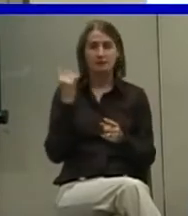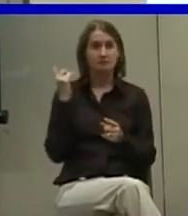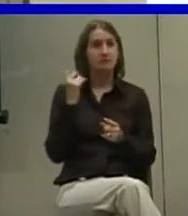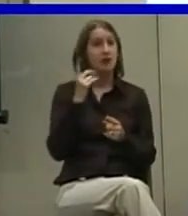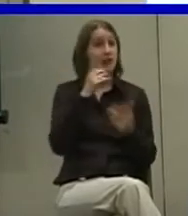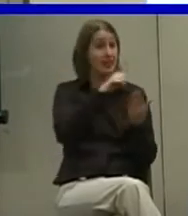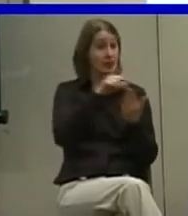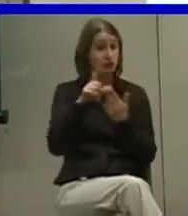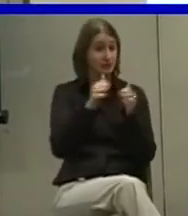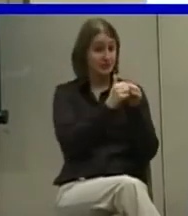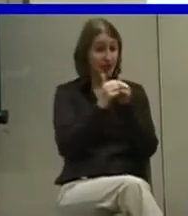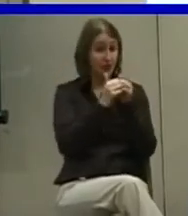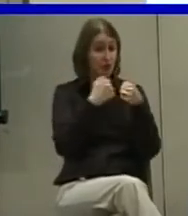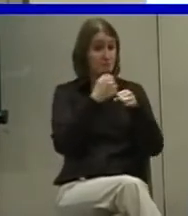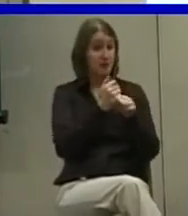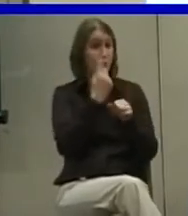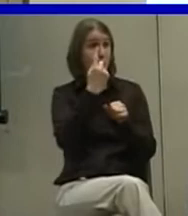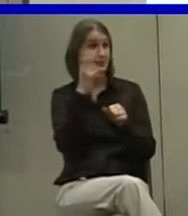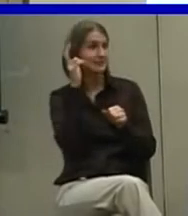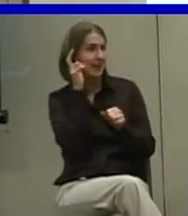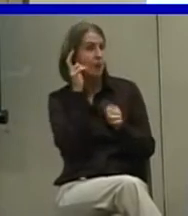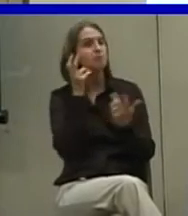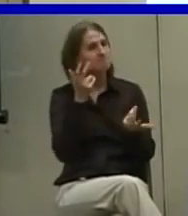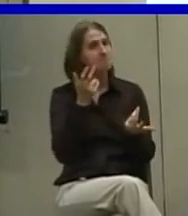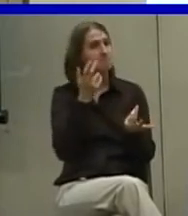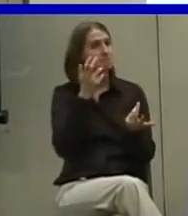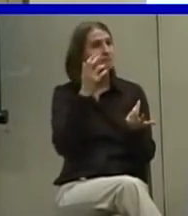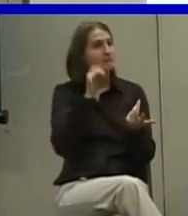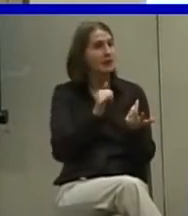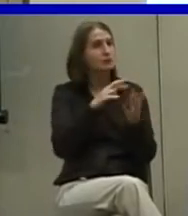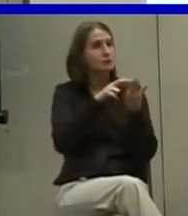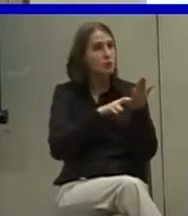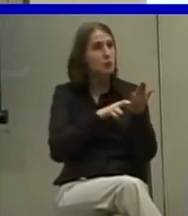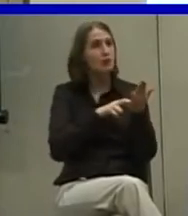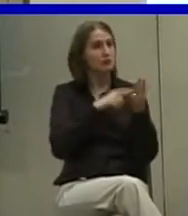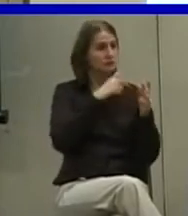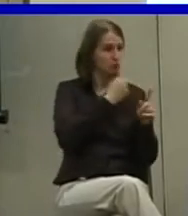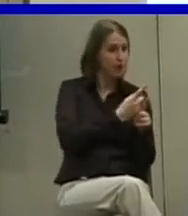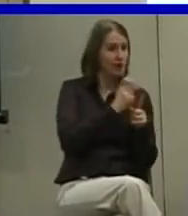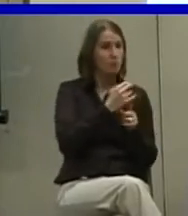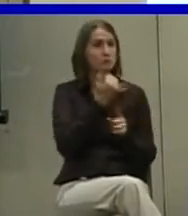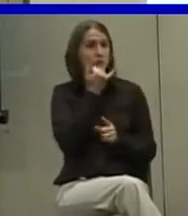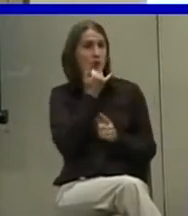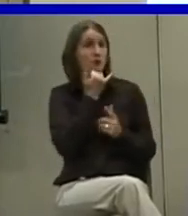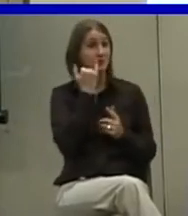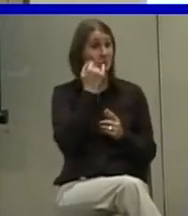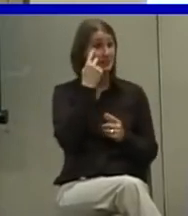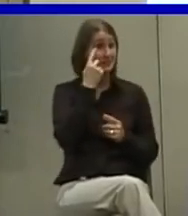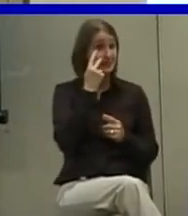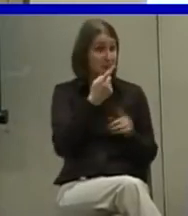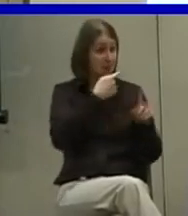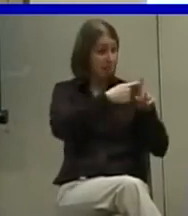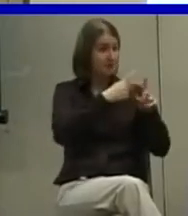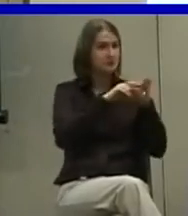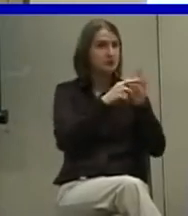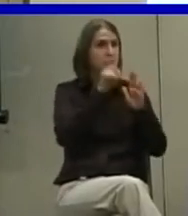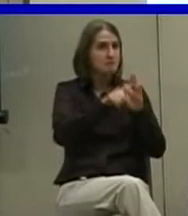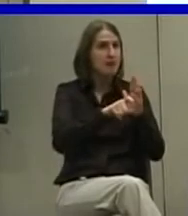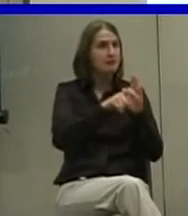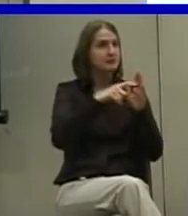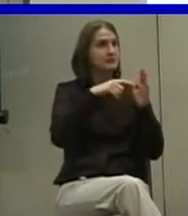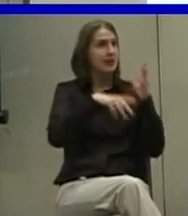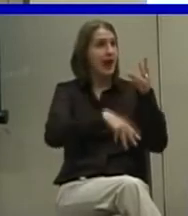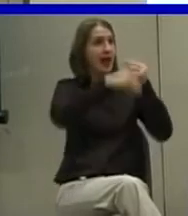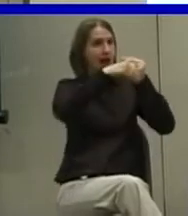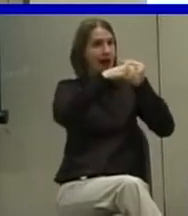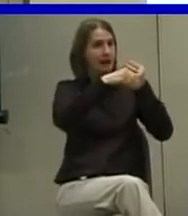a rule. It's right or it's wrong. When you see a plus sign, we add. That's a rule. It's right